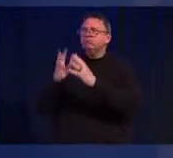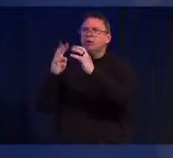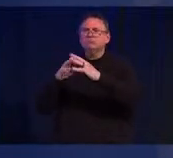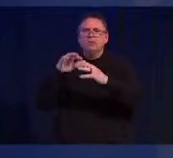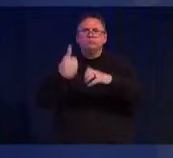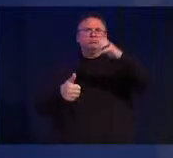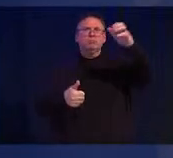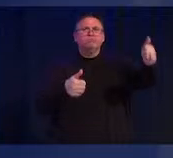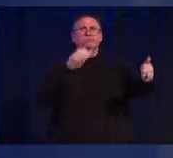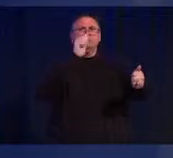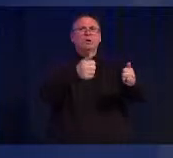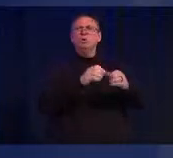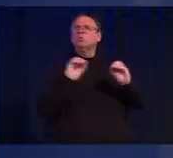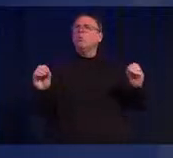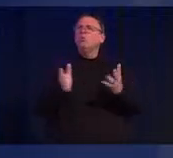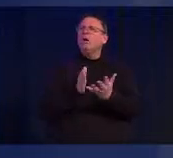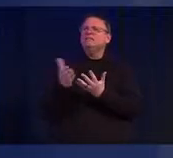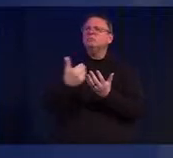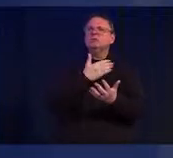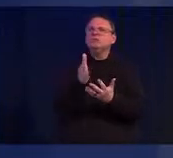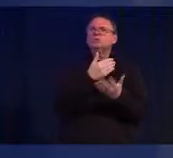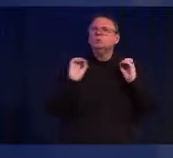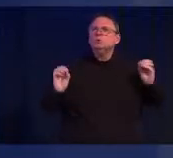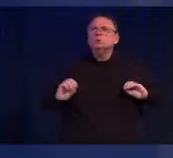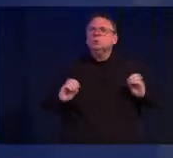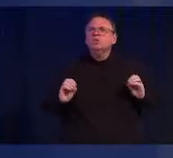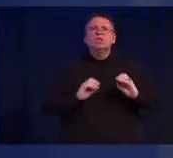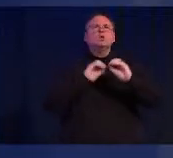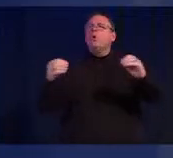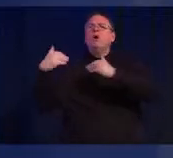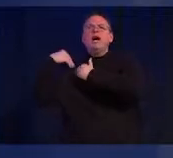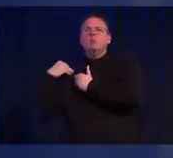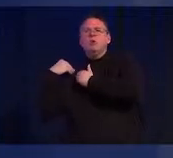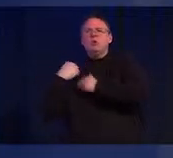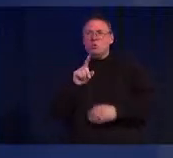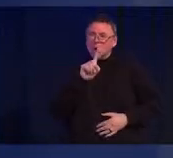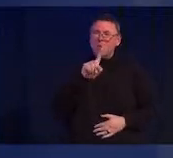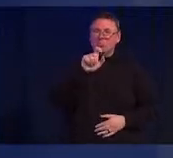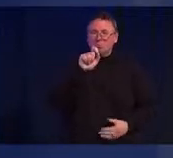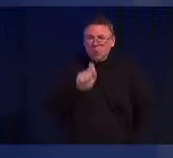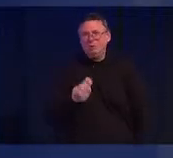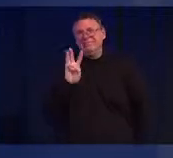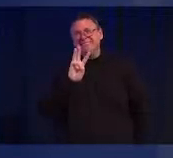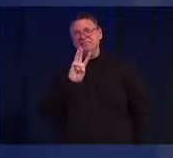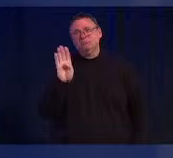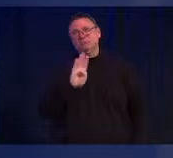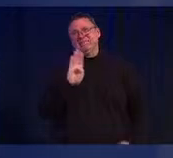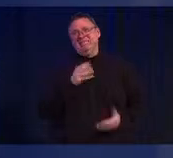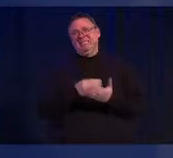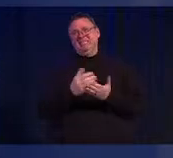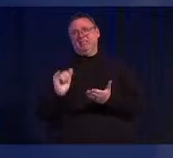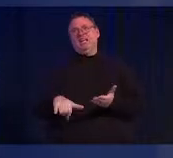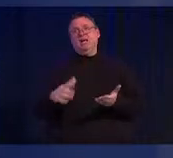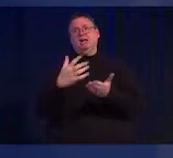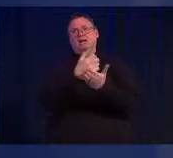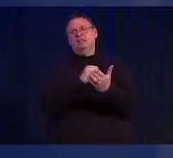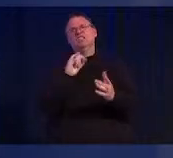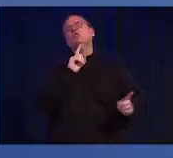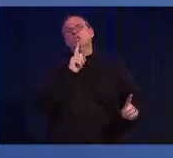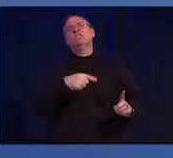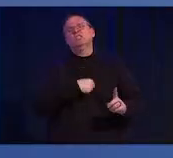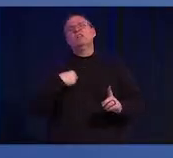any transparency or accountability. It's $1.6 billion, and Hoosiers deserve accountability, transparency, and some answers.